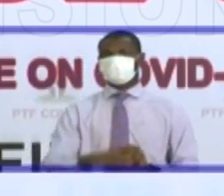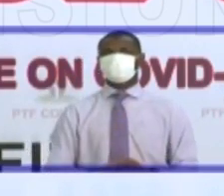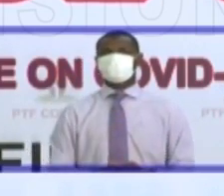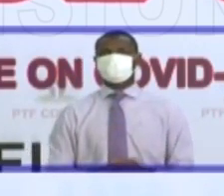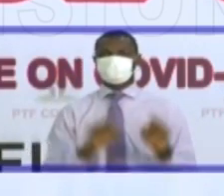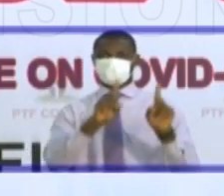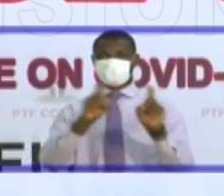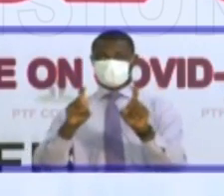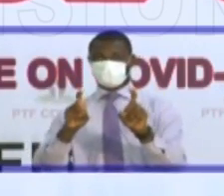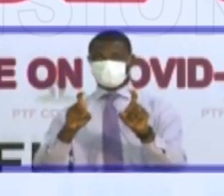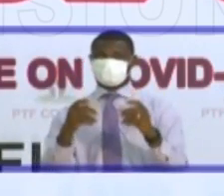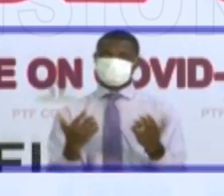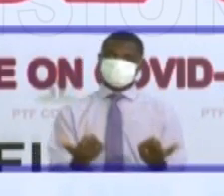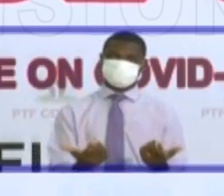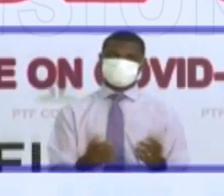Testing,